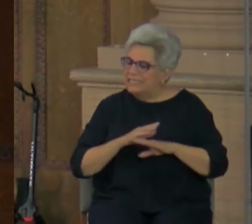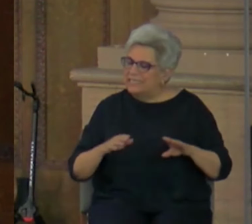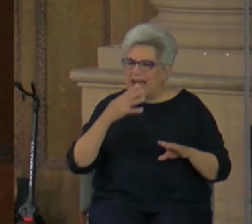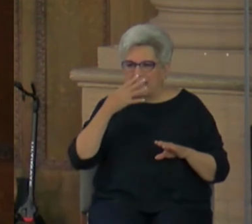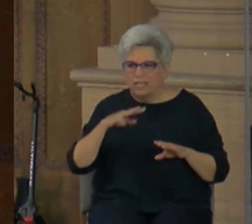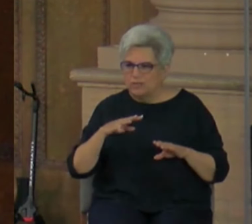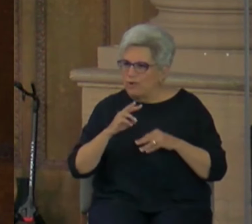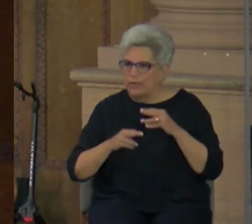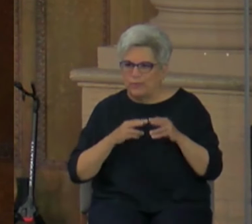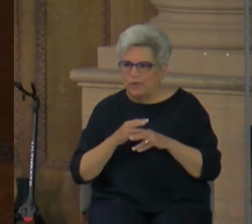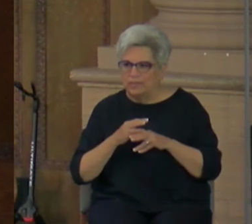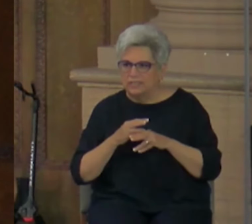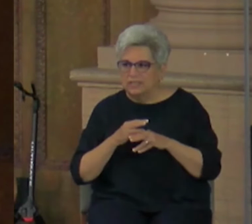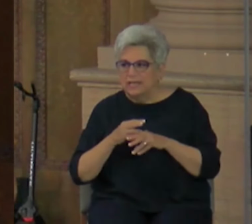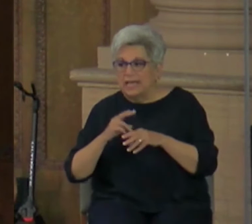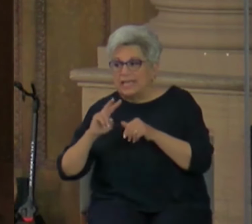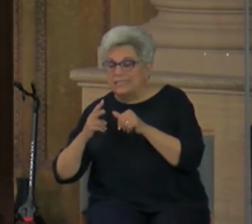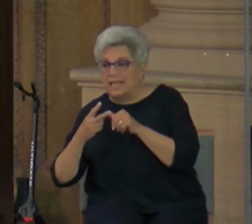the story isn't over yet.